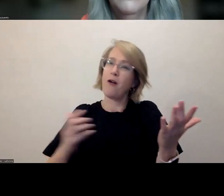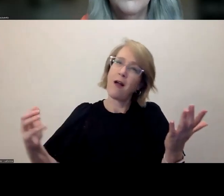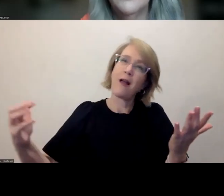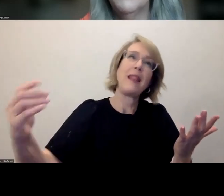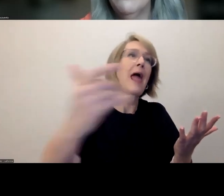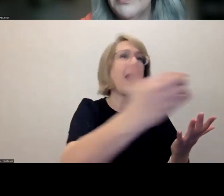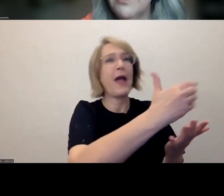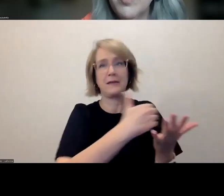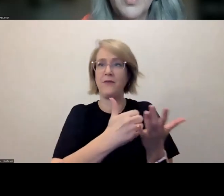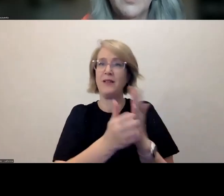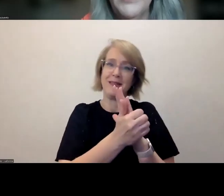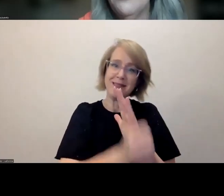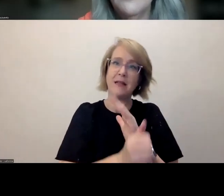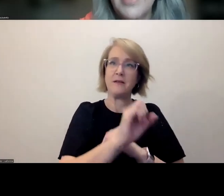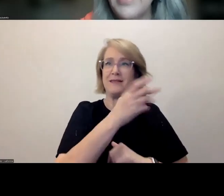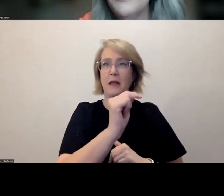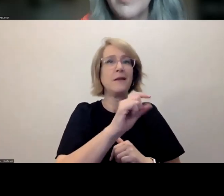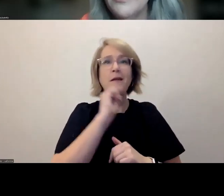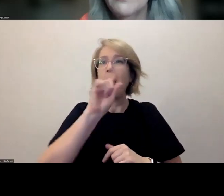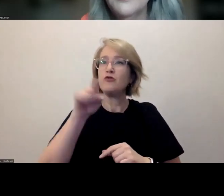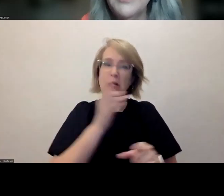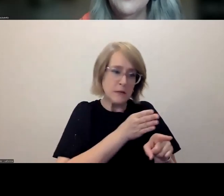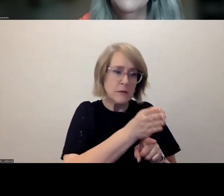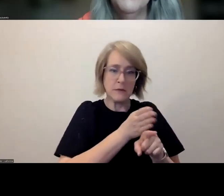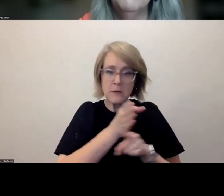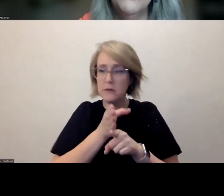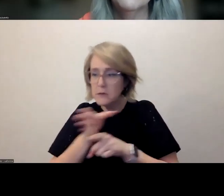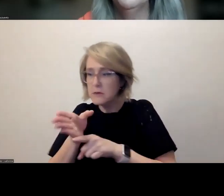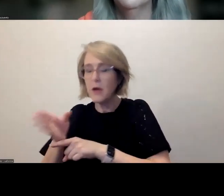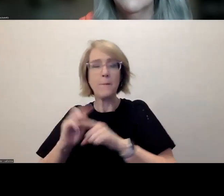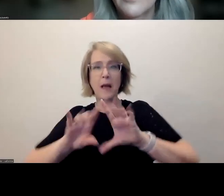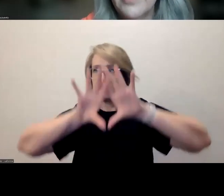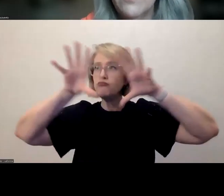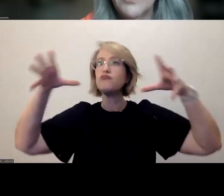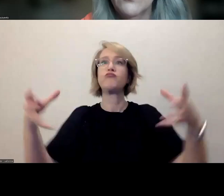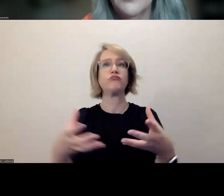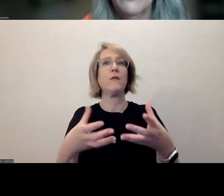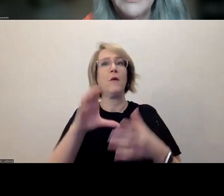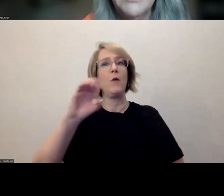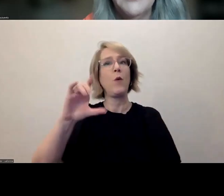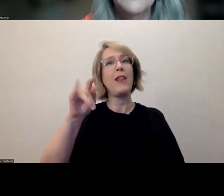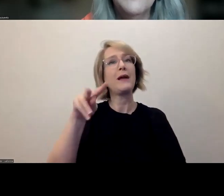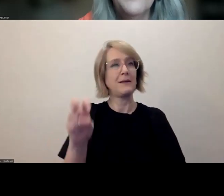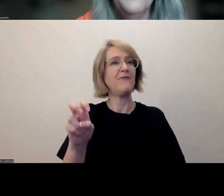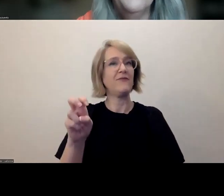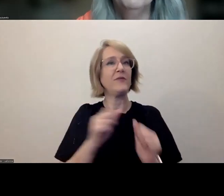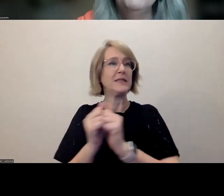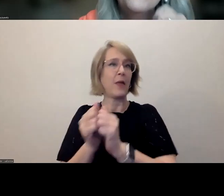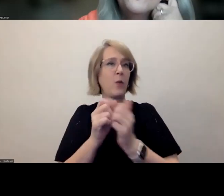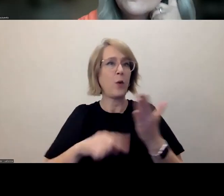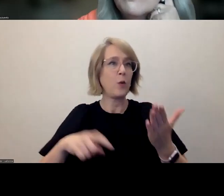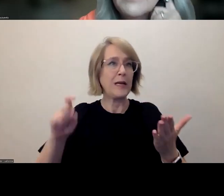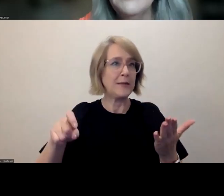on specific disciplines that we need an A, a B, and a C, but more what is the collective skill set we need.